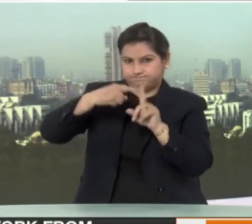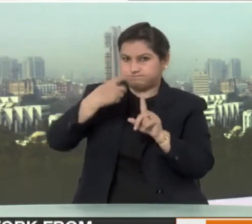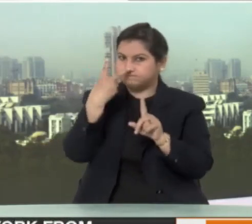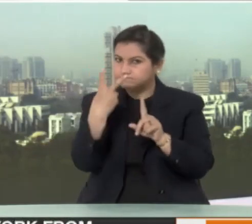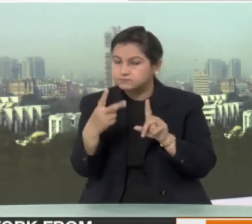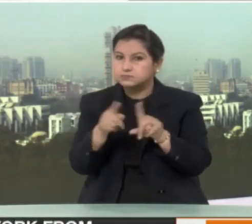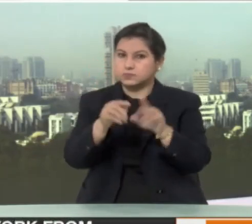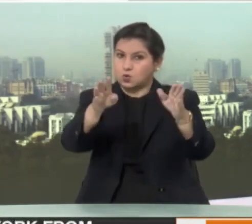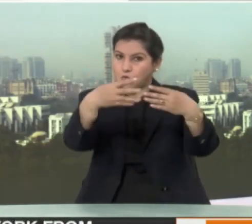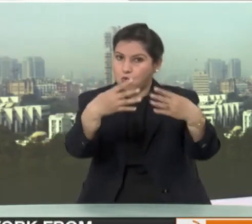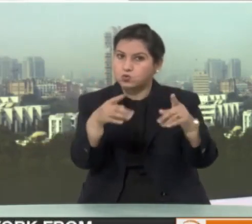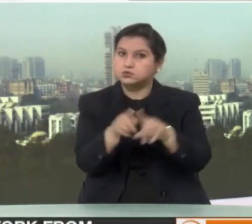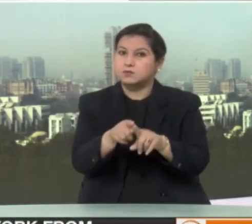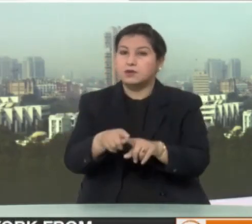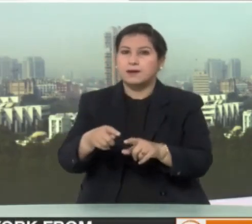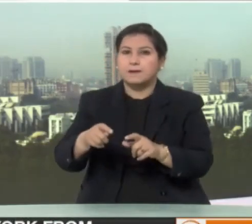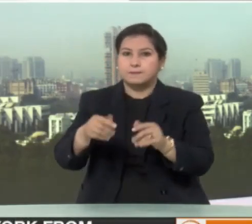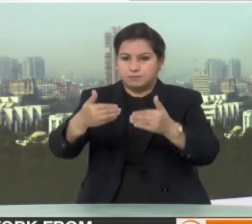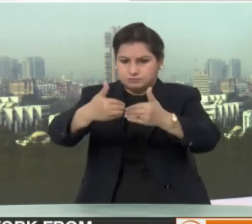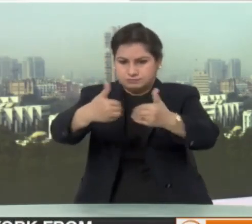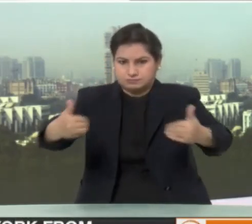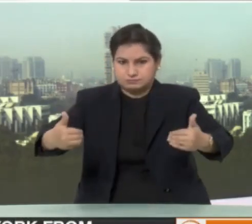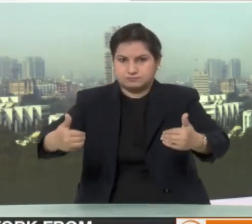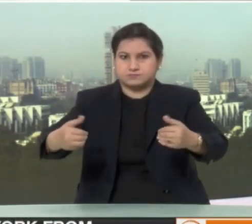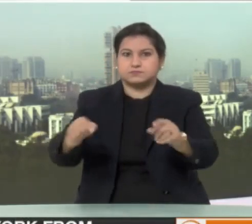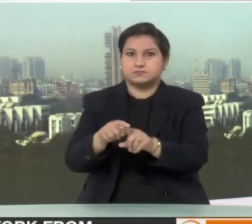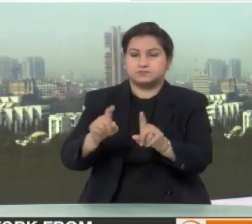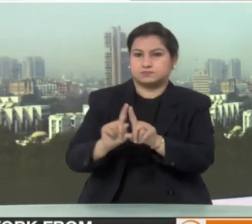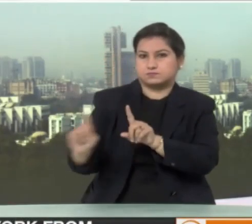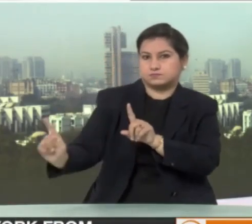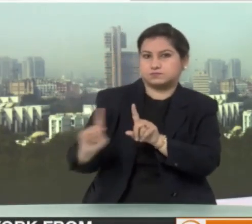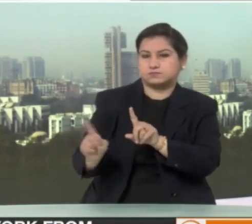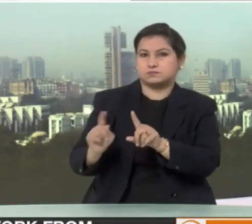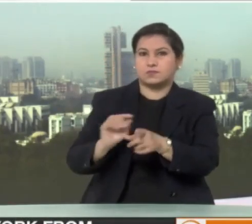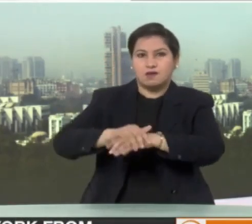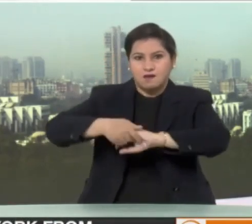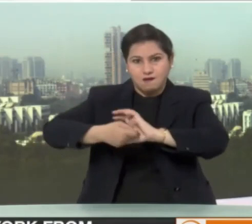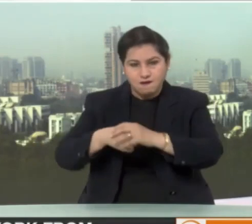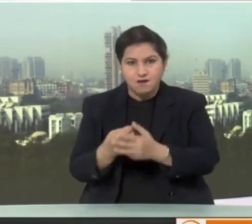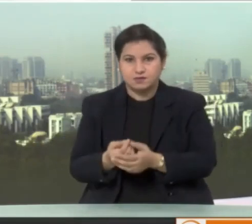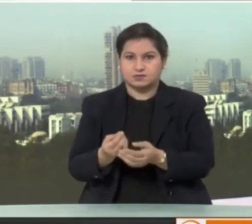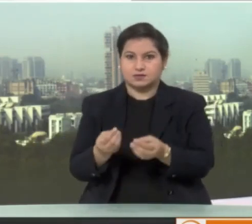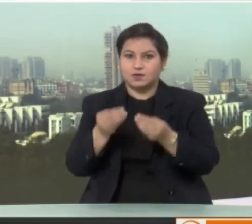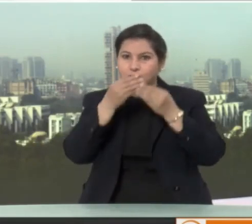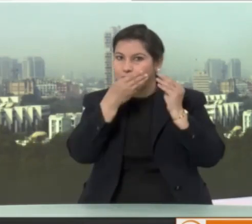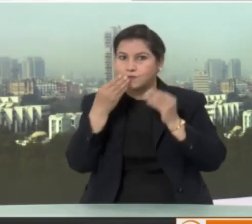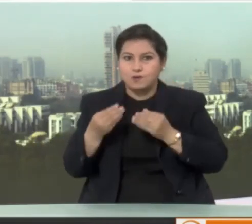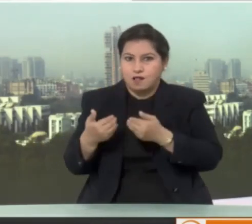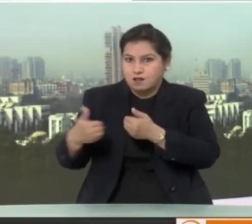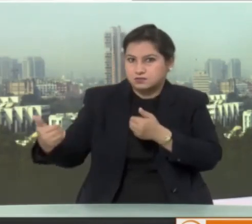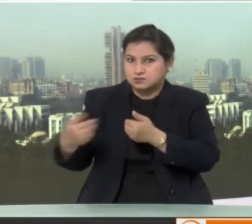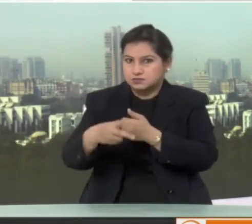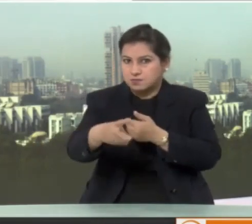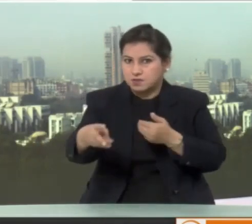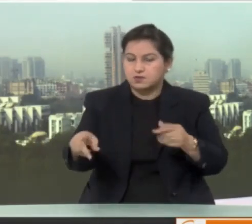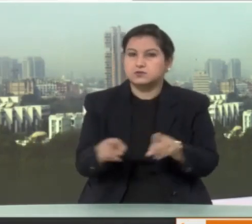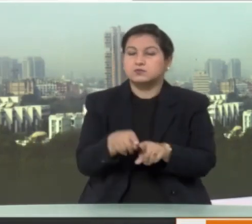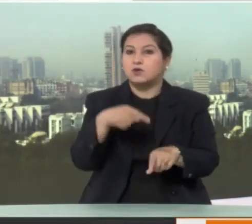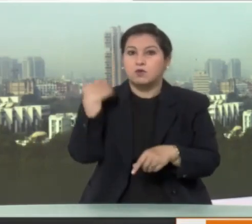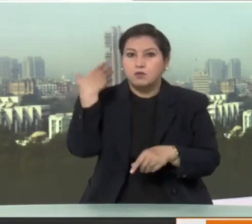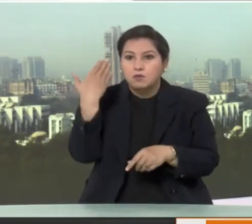the doors, plastic dividers between tables and sanitizer-infused towels are being observed. The city has witnessed